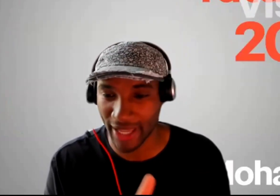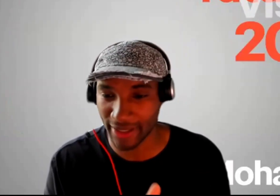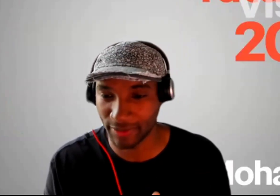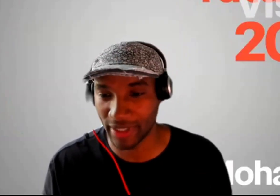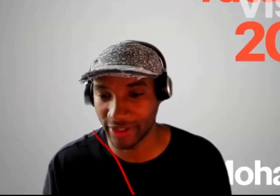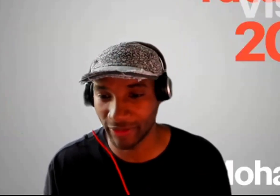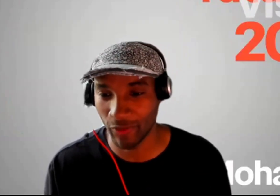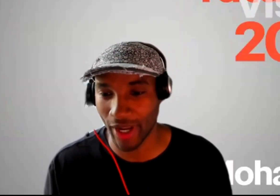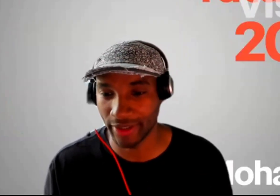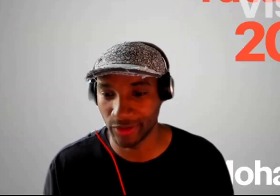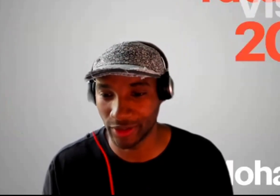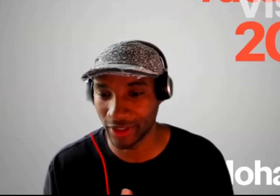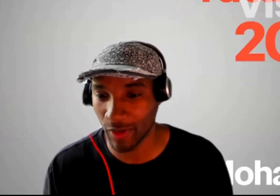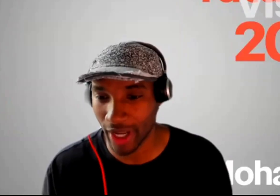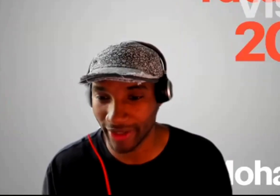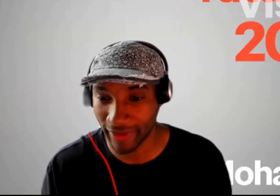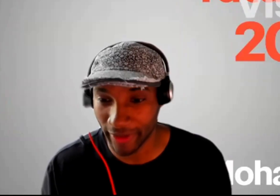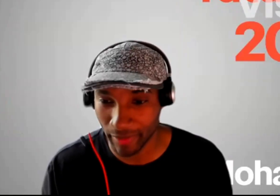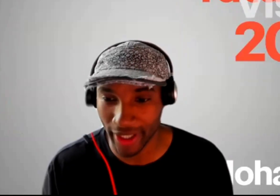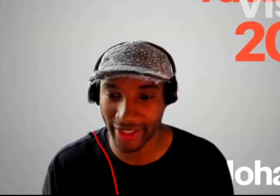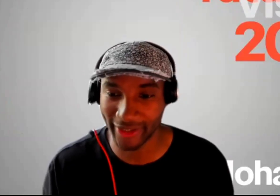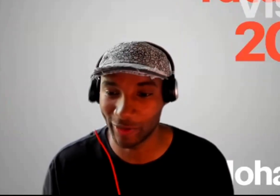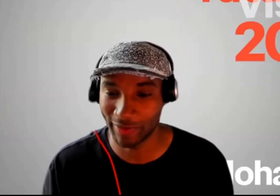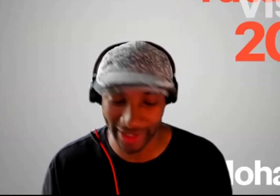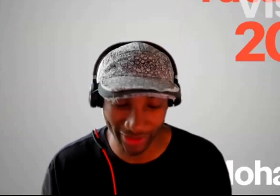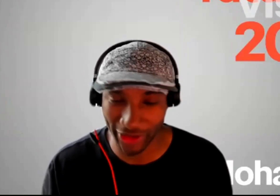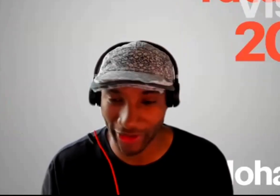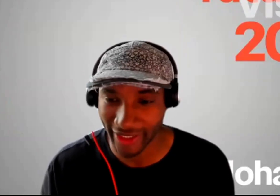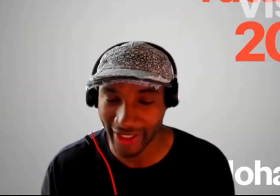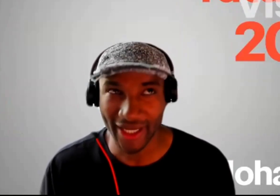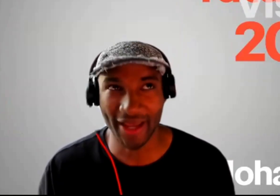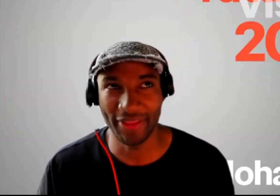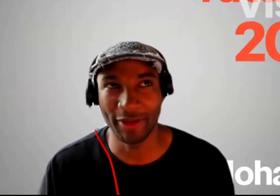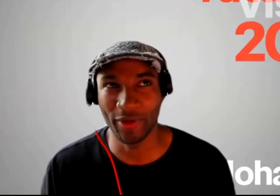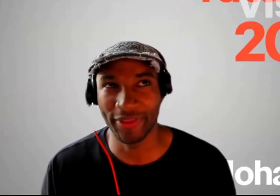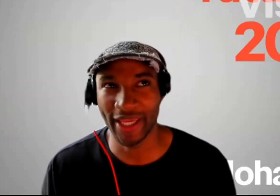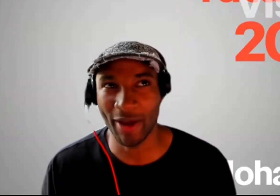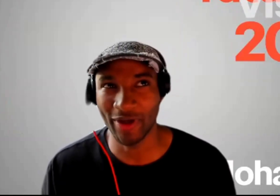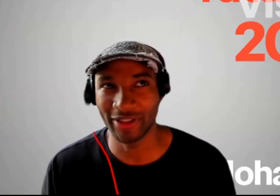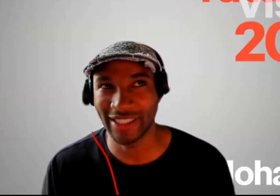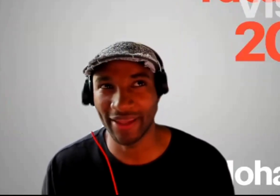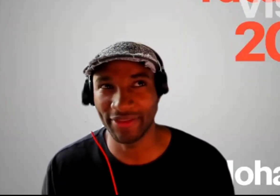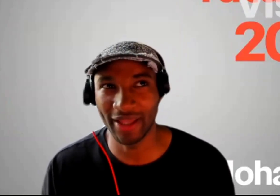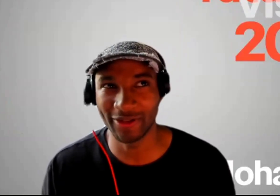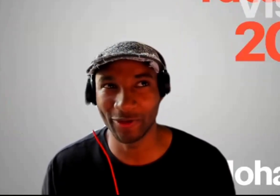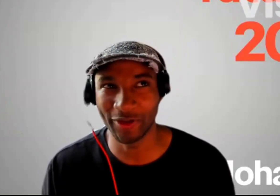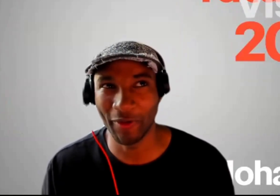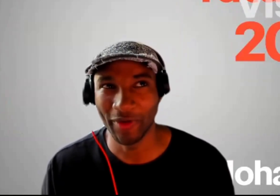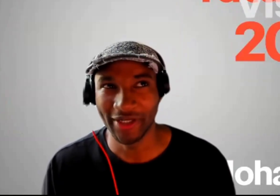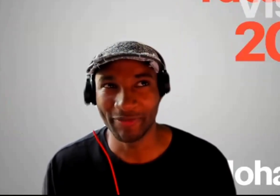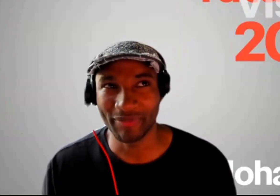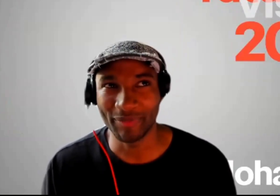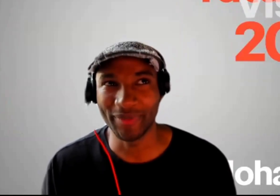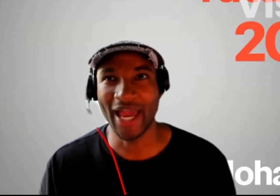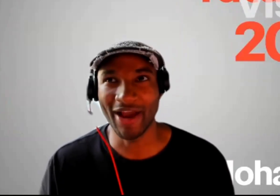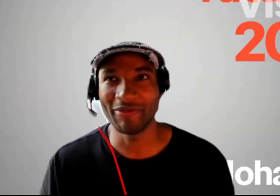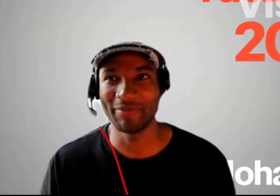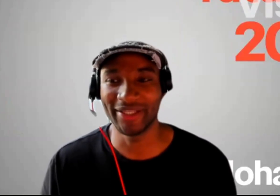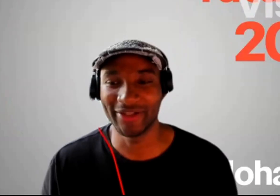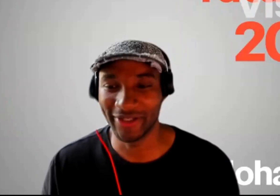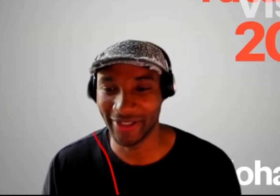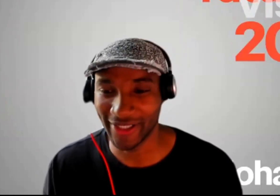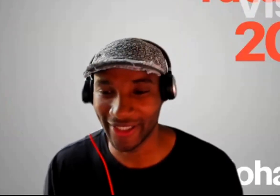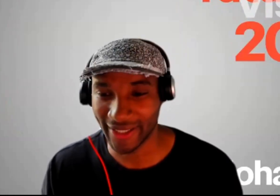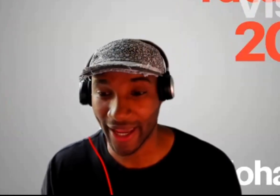a nice, positive way, just the way everybody in this room need to hear it. And then one thing I want to say is that, yeah, I